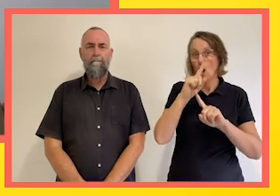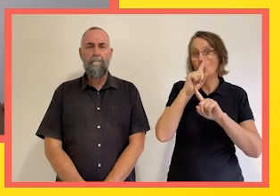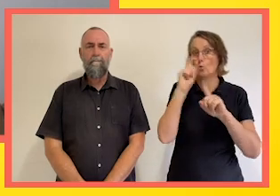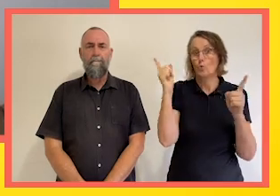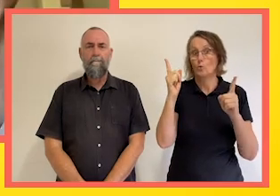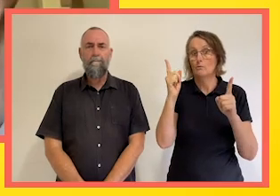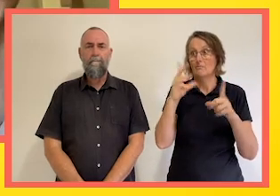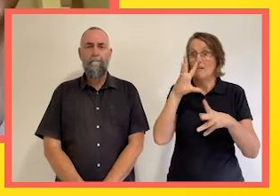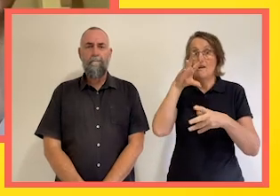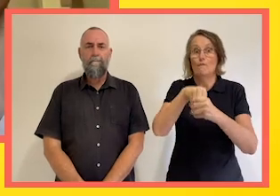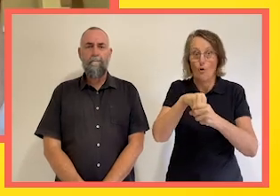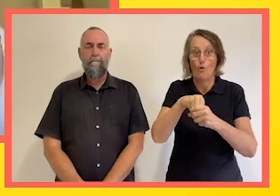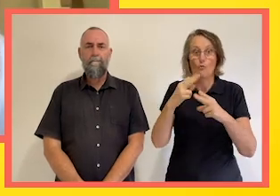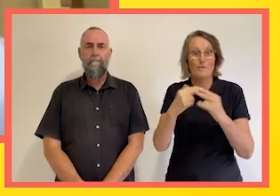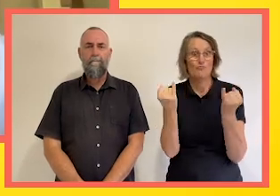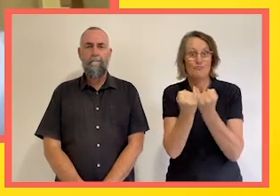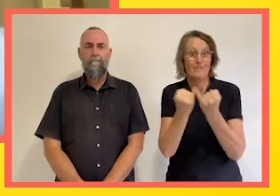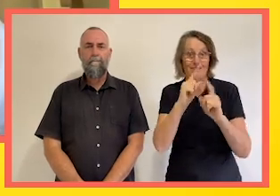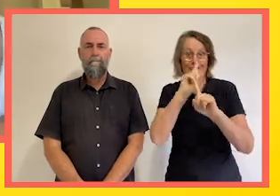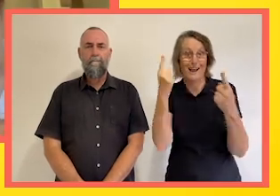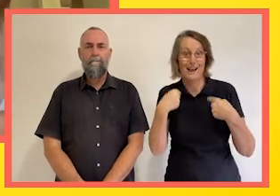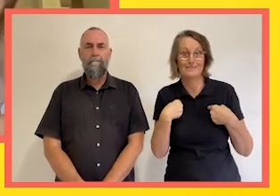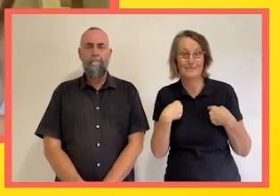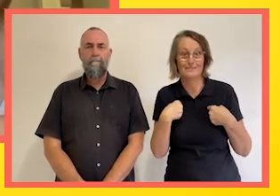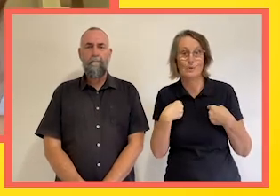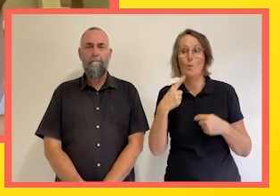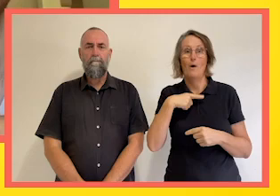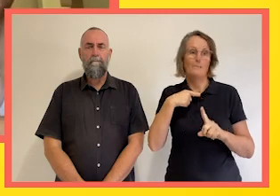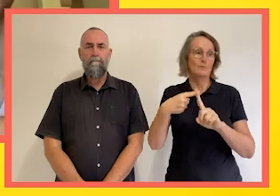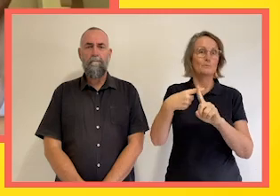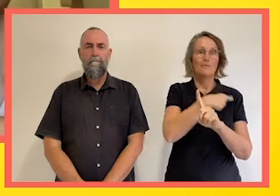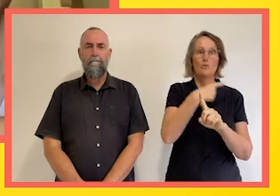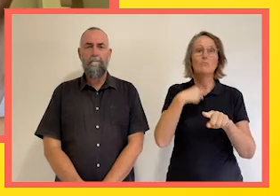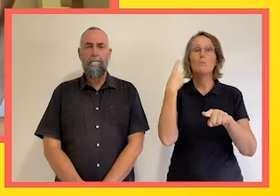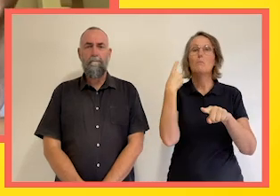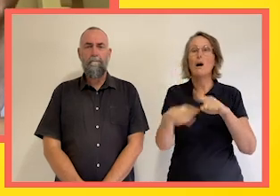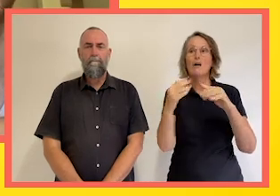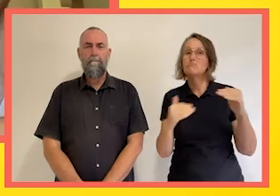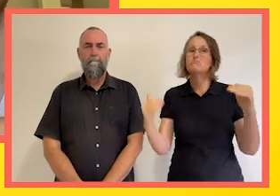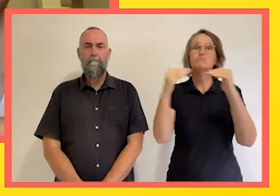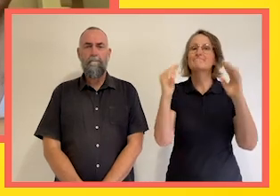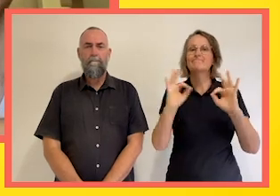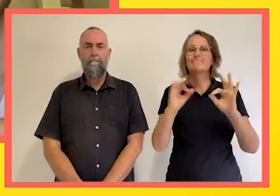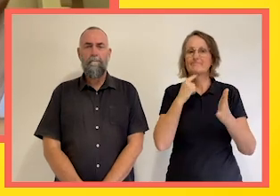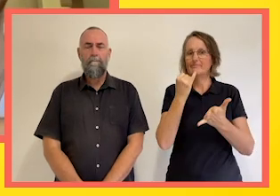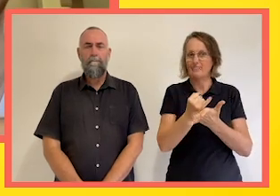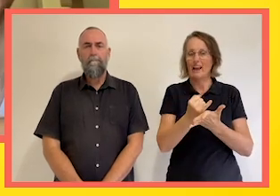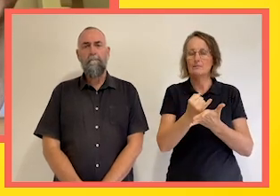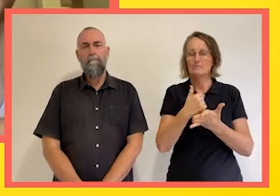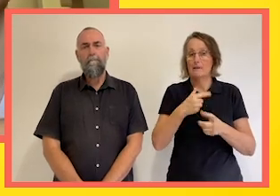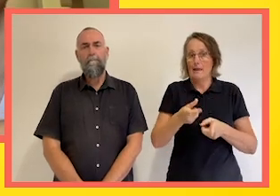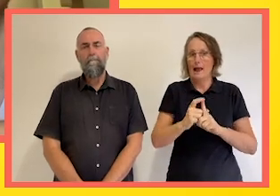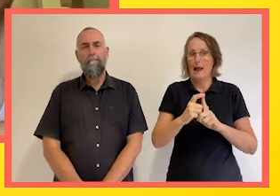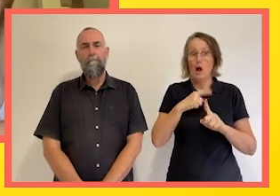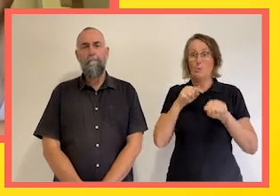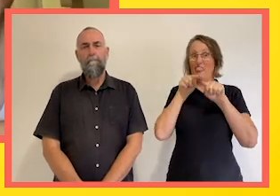able to actually participate in the races due to not qualifying earlier on in the season, which it